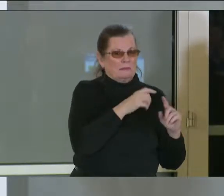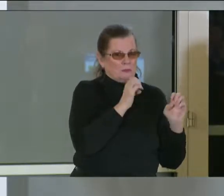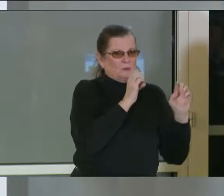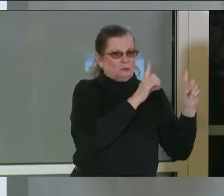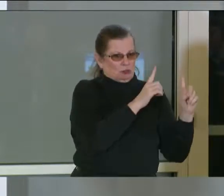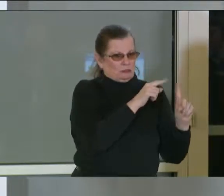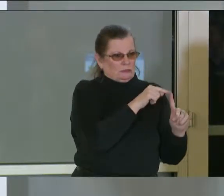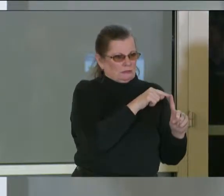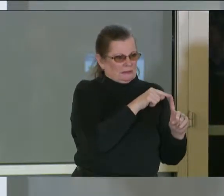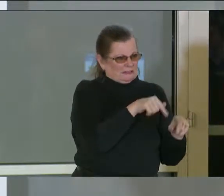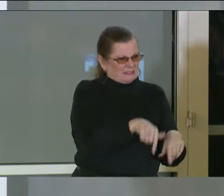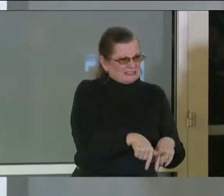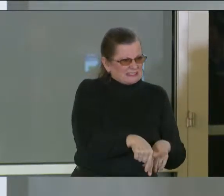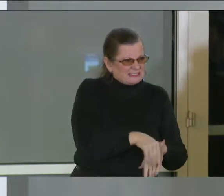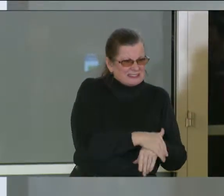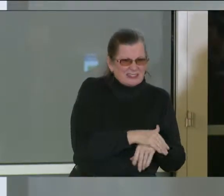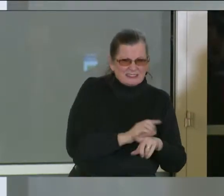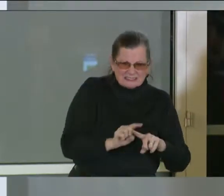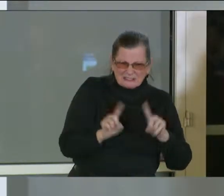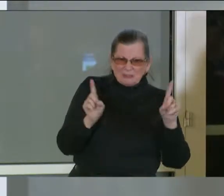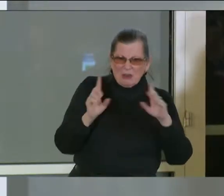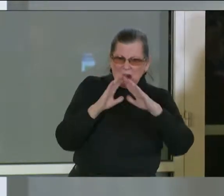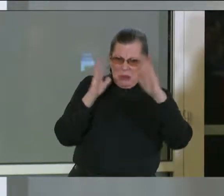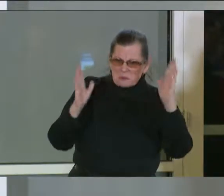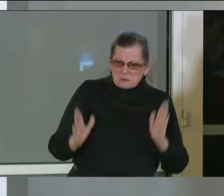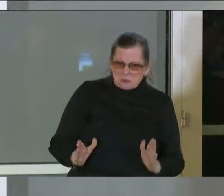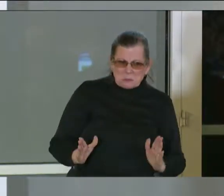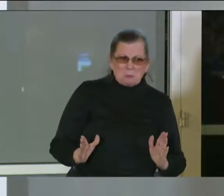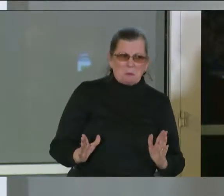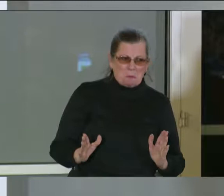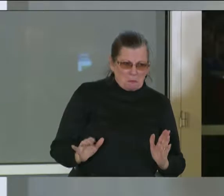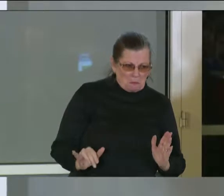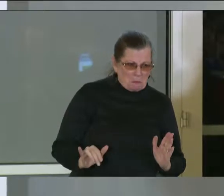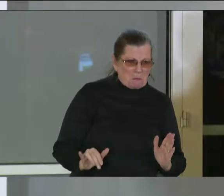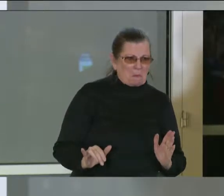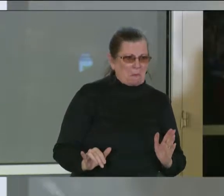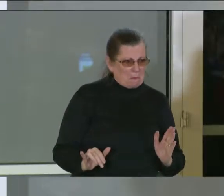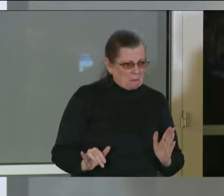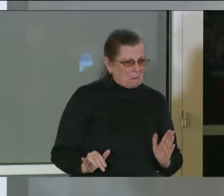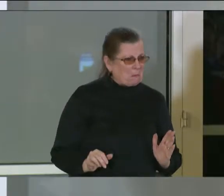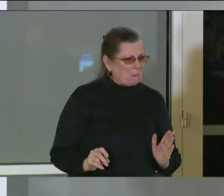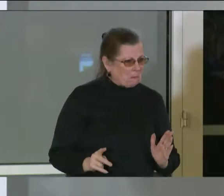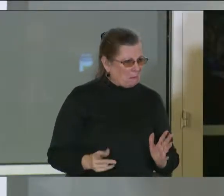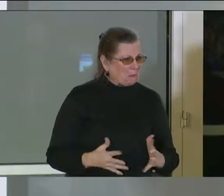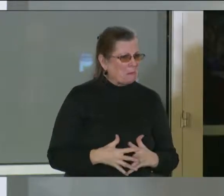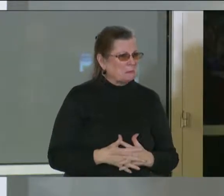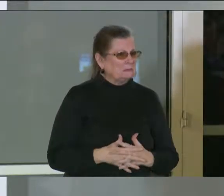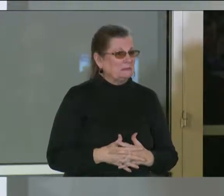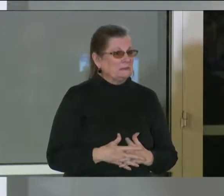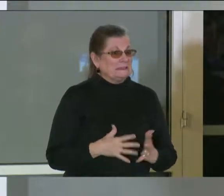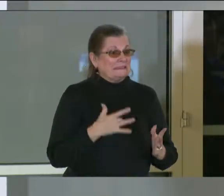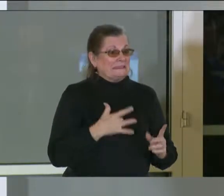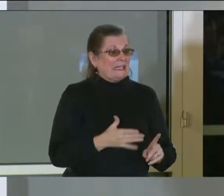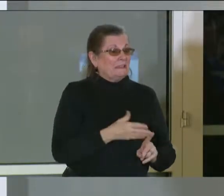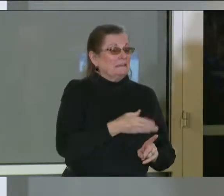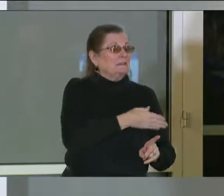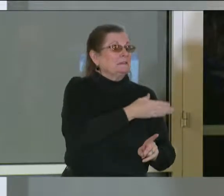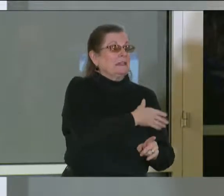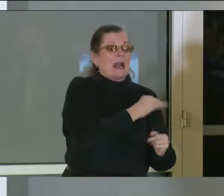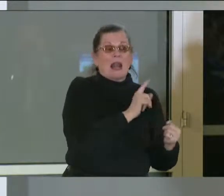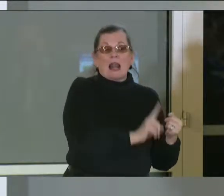at the top, and government operations has been at the last at every forum, and it's not last tonight. So keep in